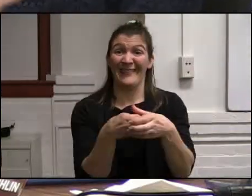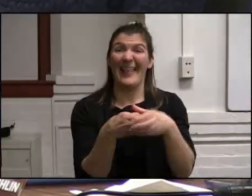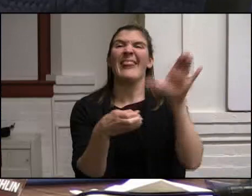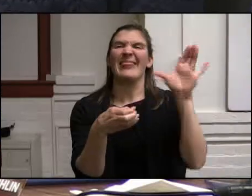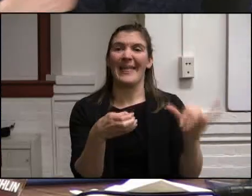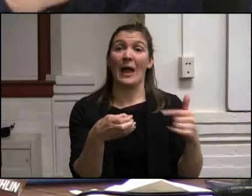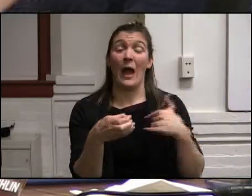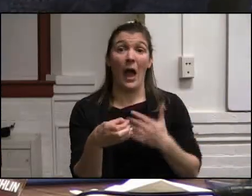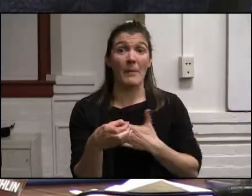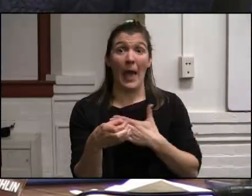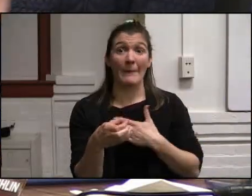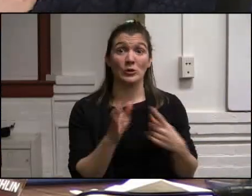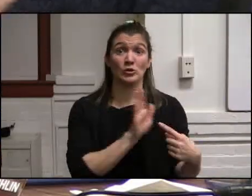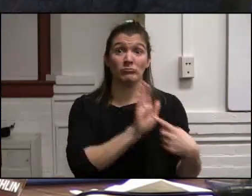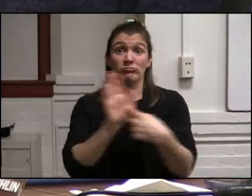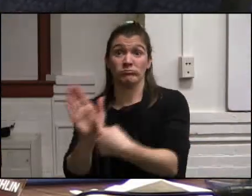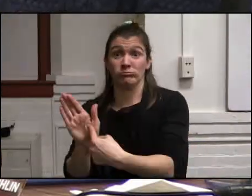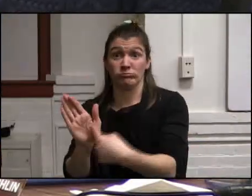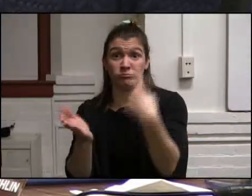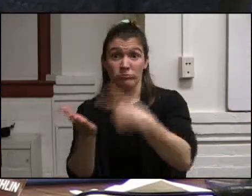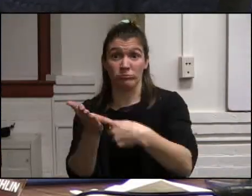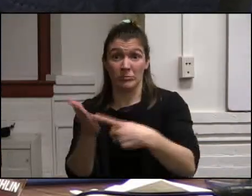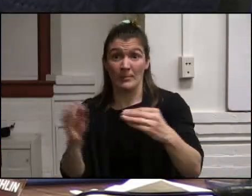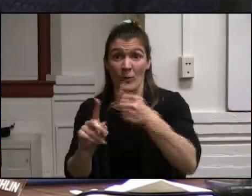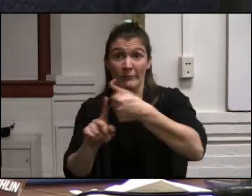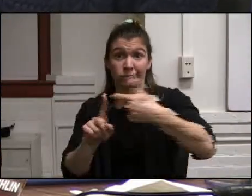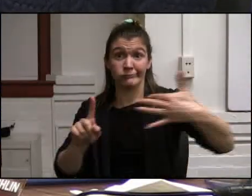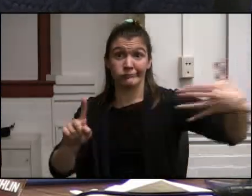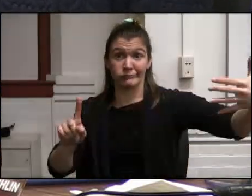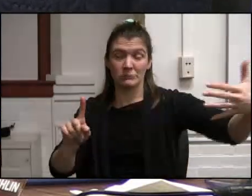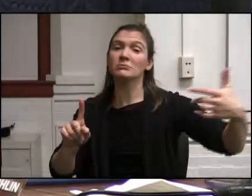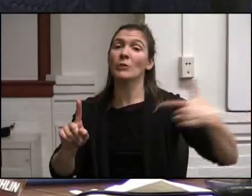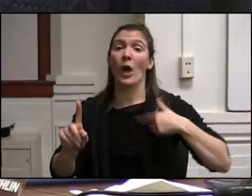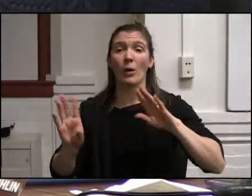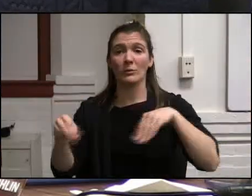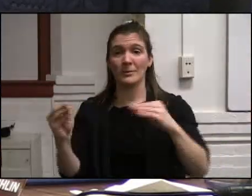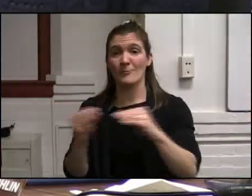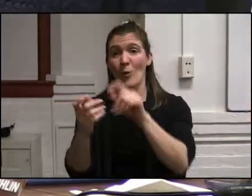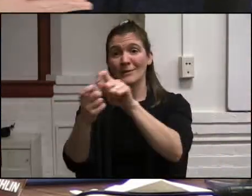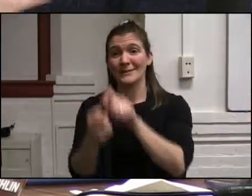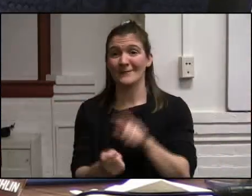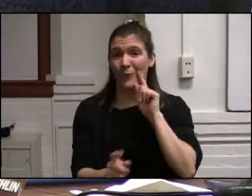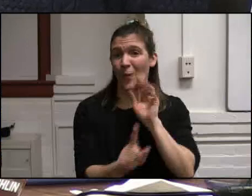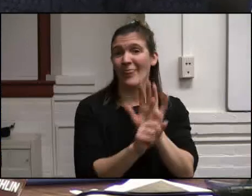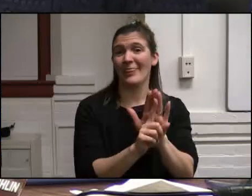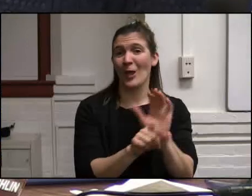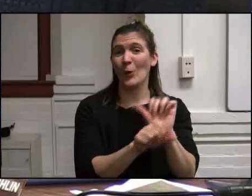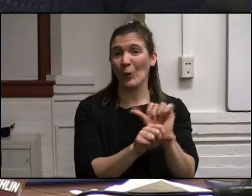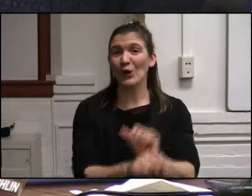if you want to take that into a broader conversation, we'll be happy to provide additional information